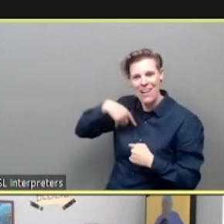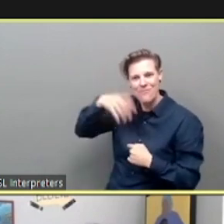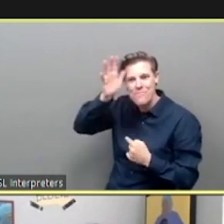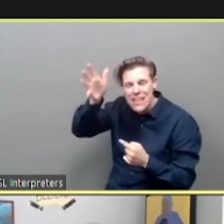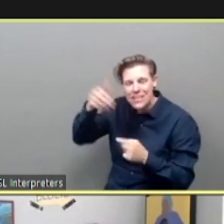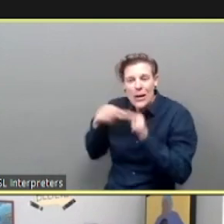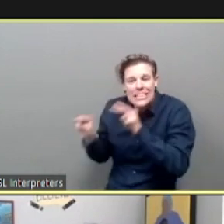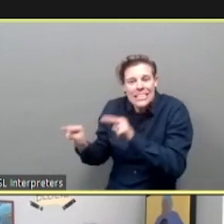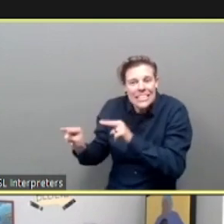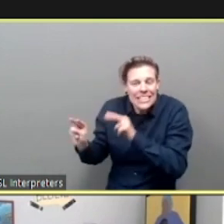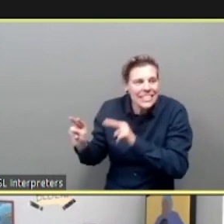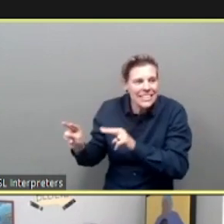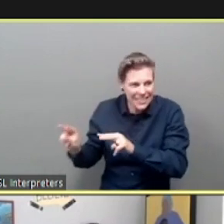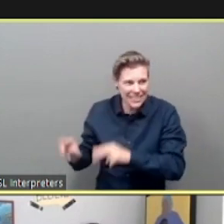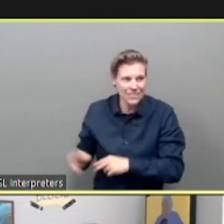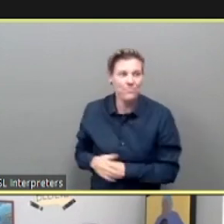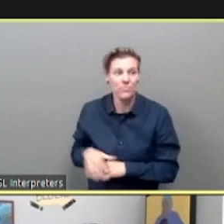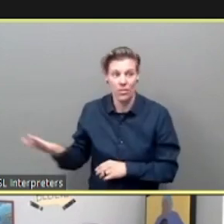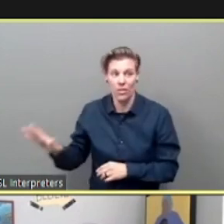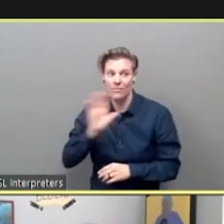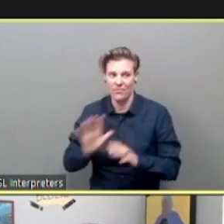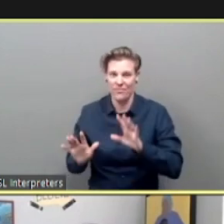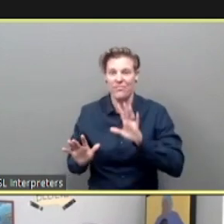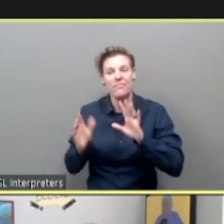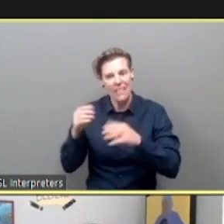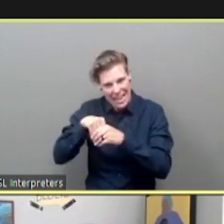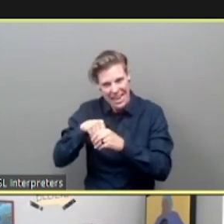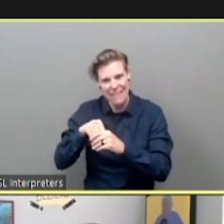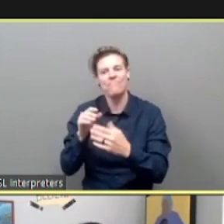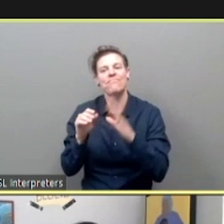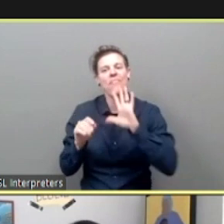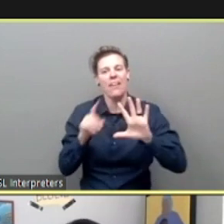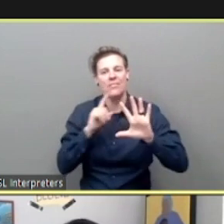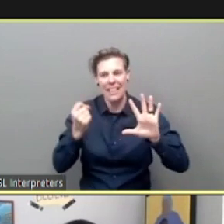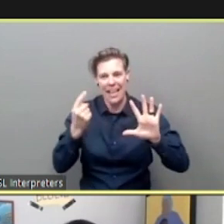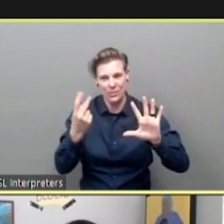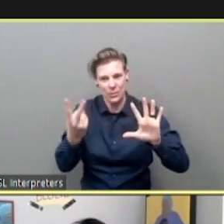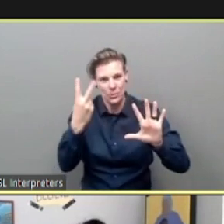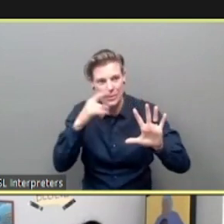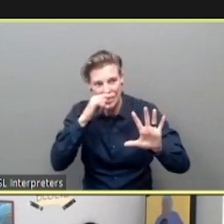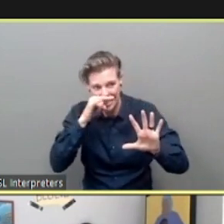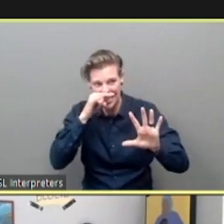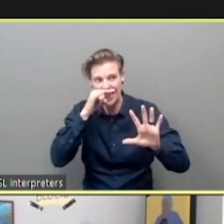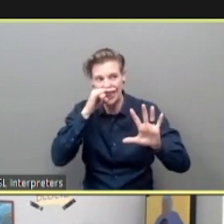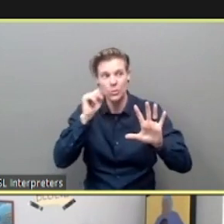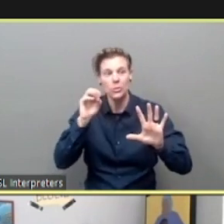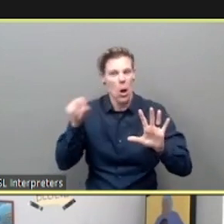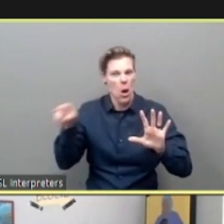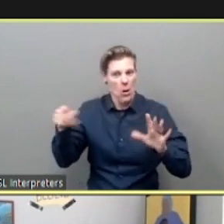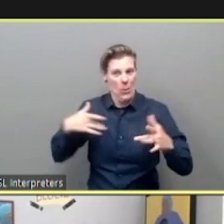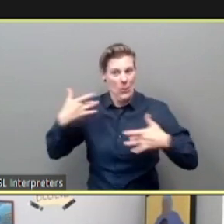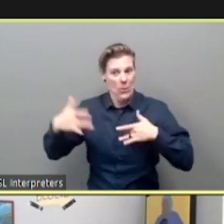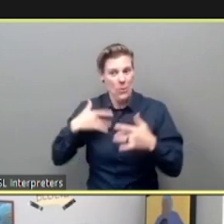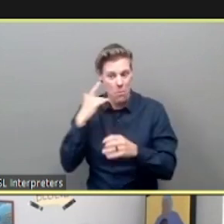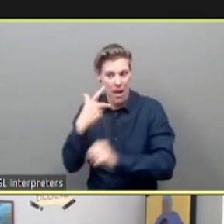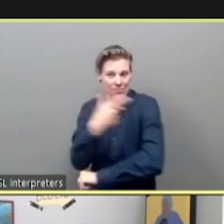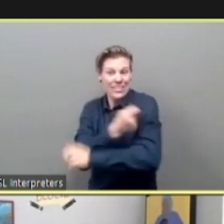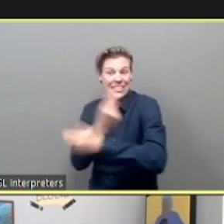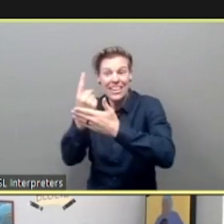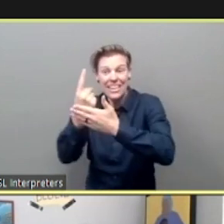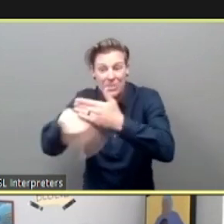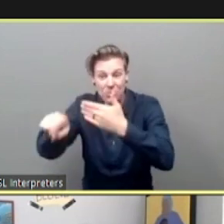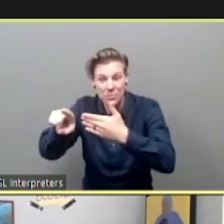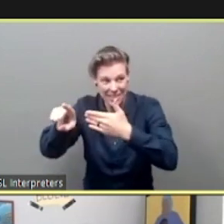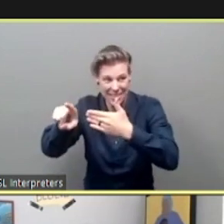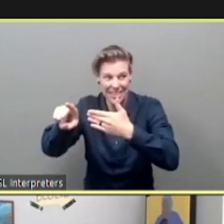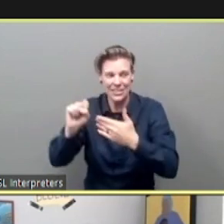between 5 and 11, and they both have their appointments set up for early next week to be vaccinated. So all we have left in